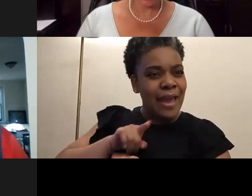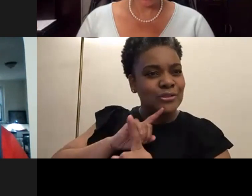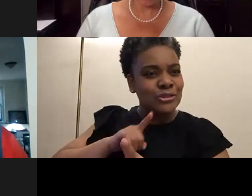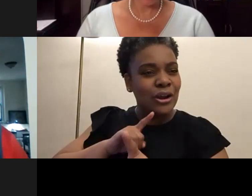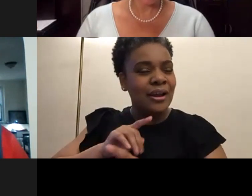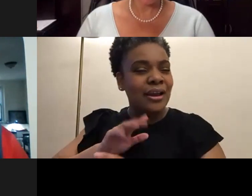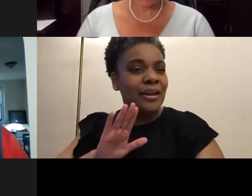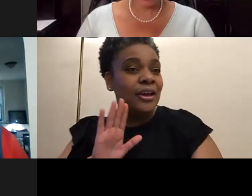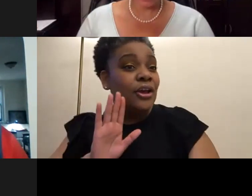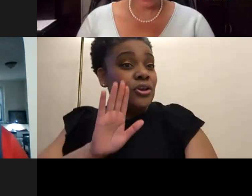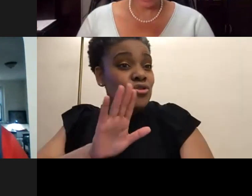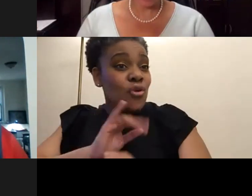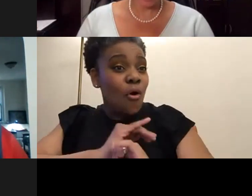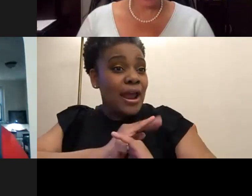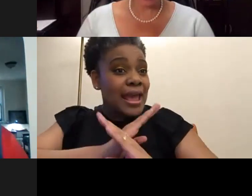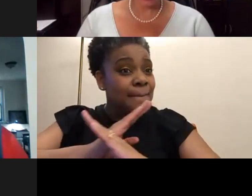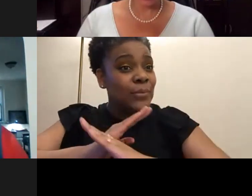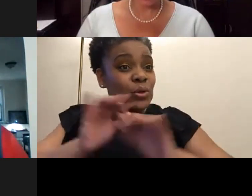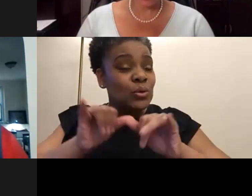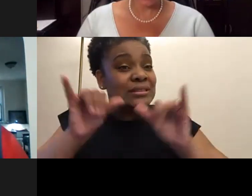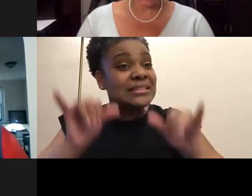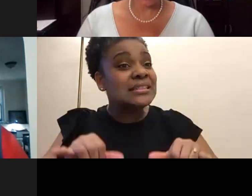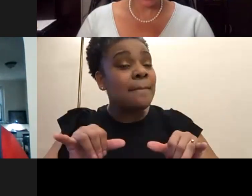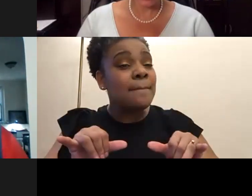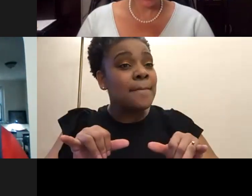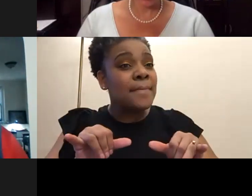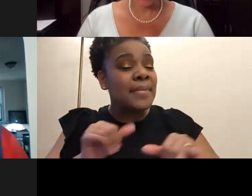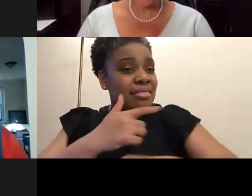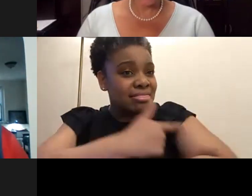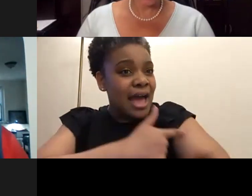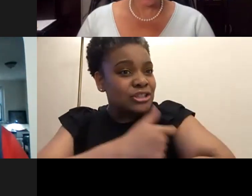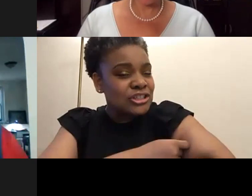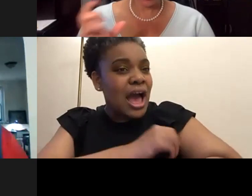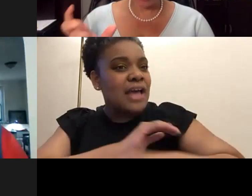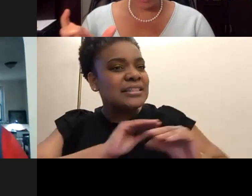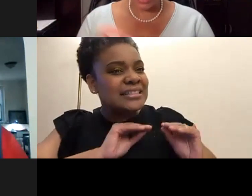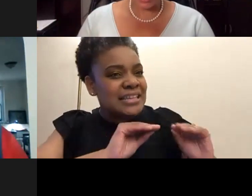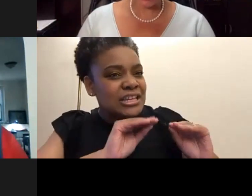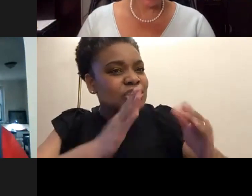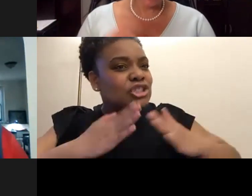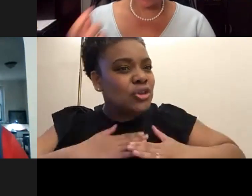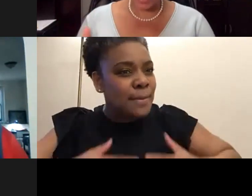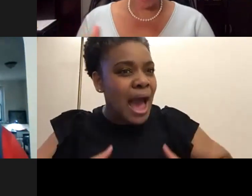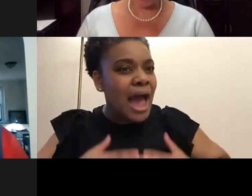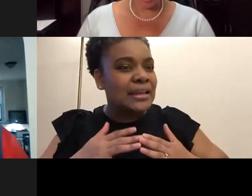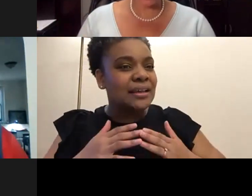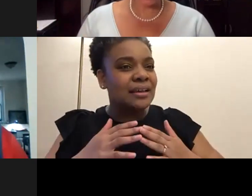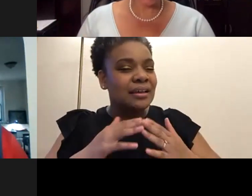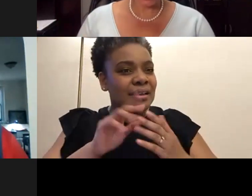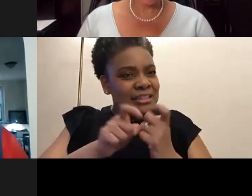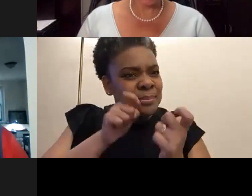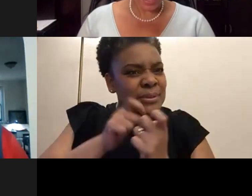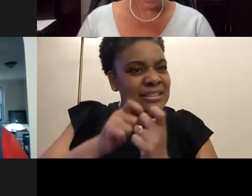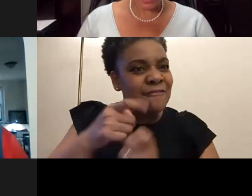system in a way that a bunch of other vaccines have in training your body to make a particular, protein that blocks